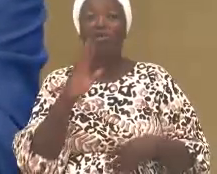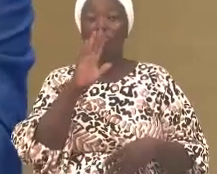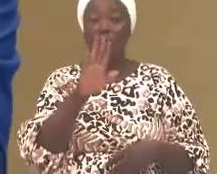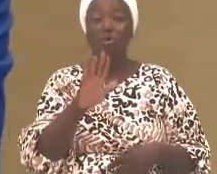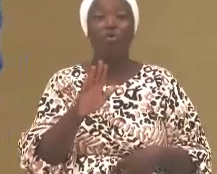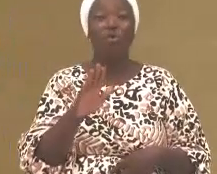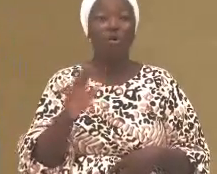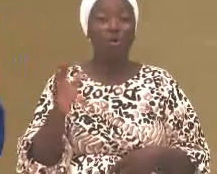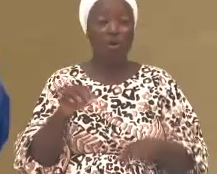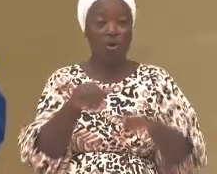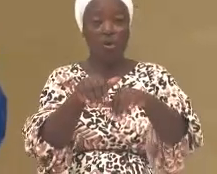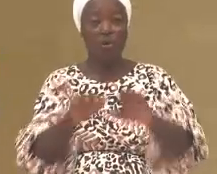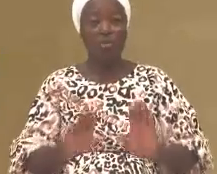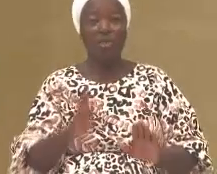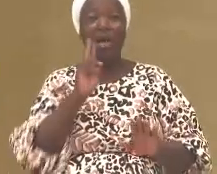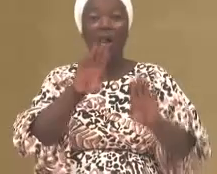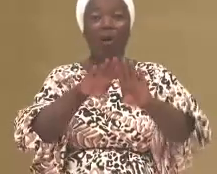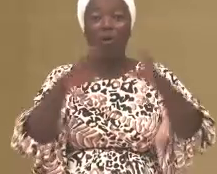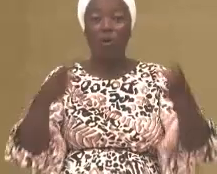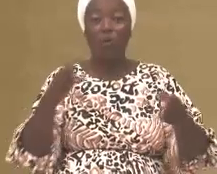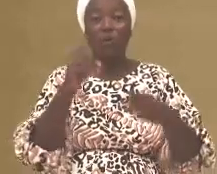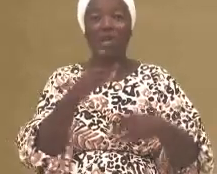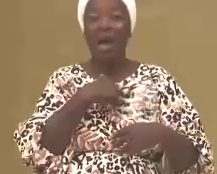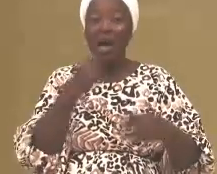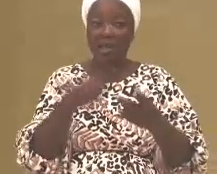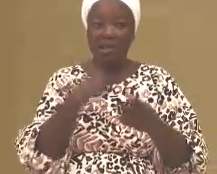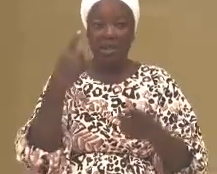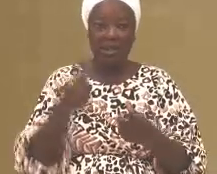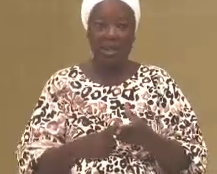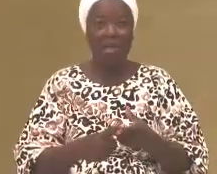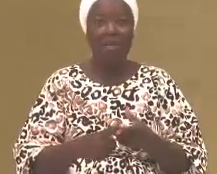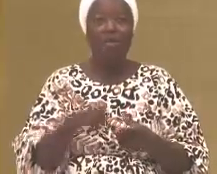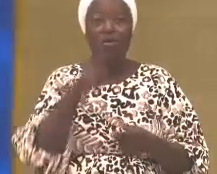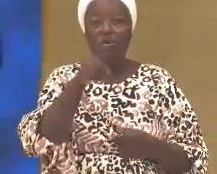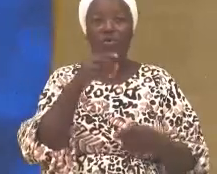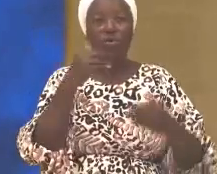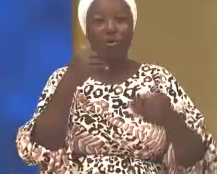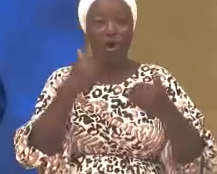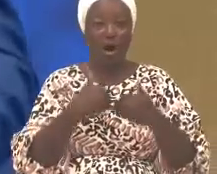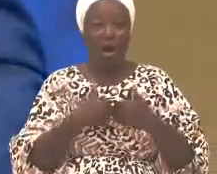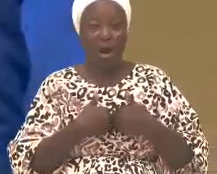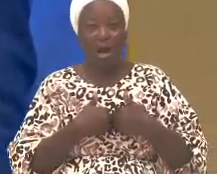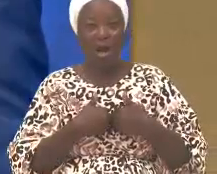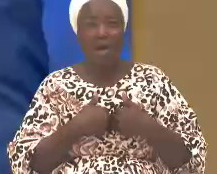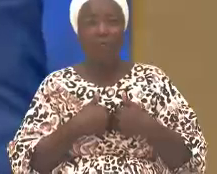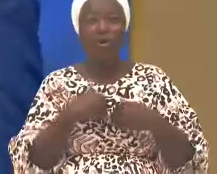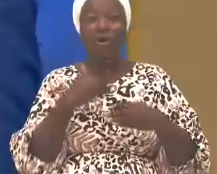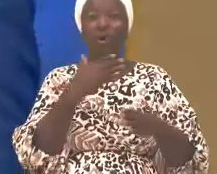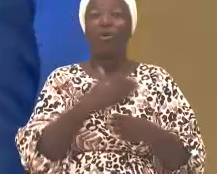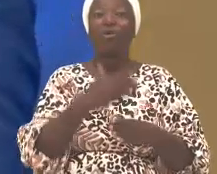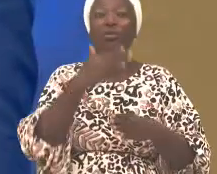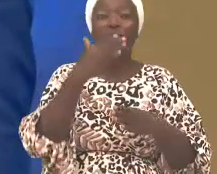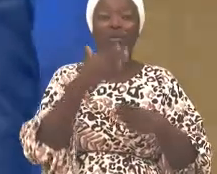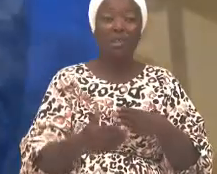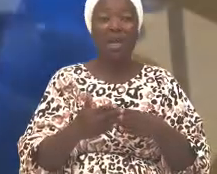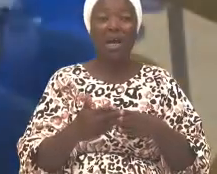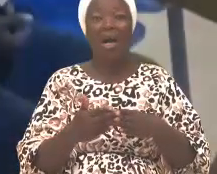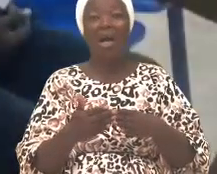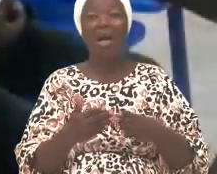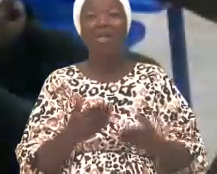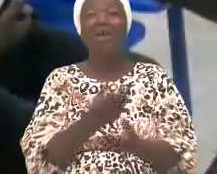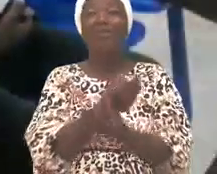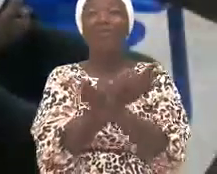are opened, and then you have a total emancipation,